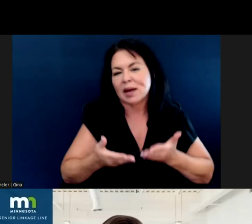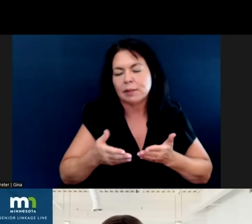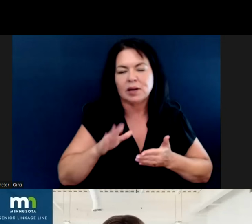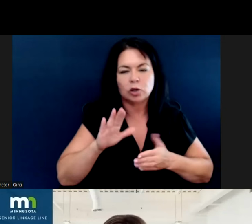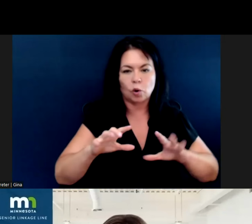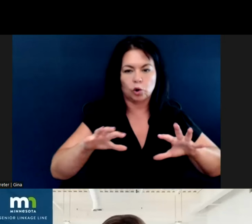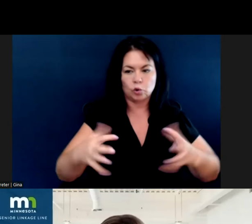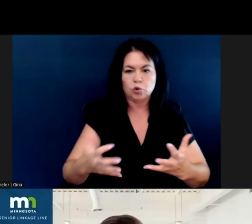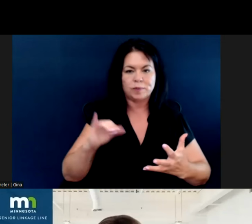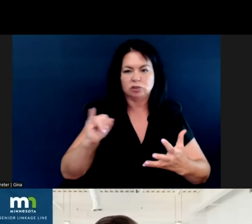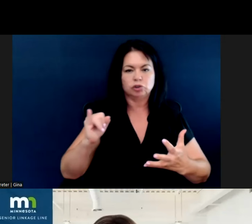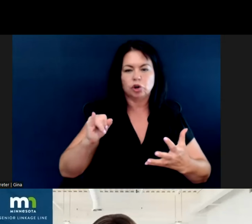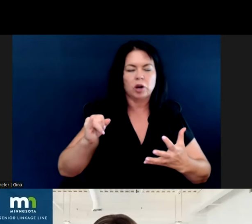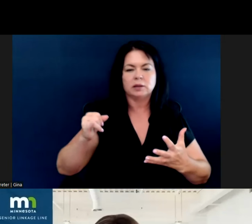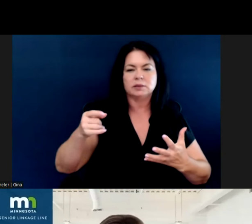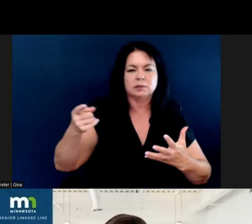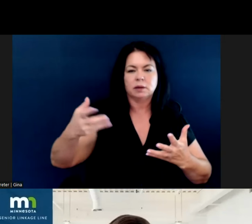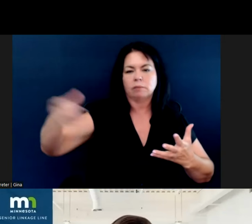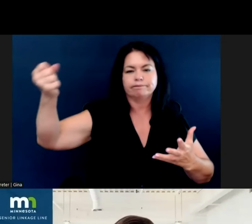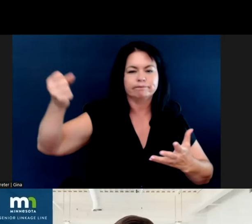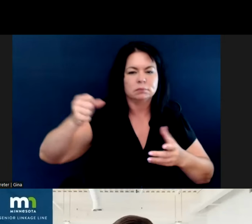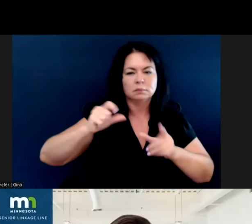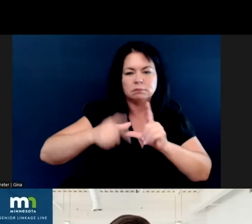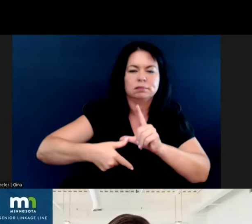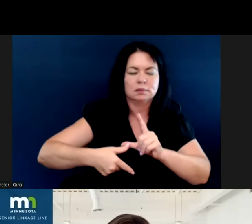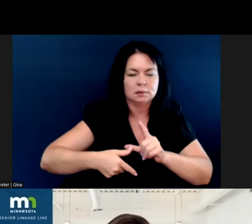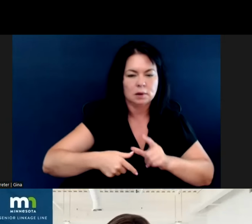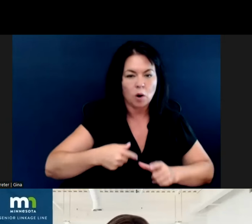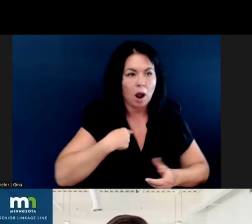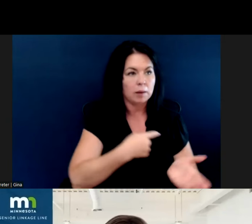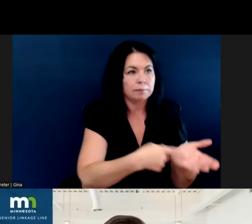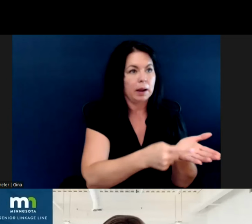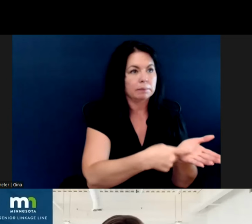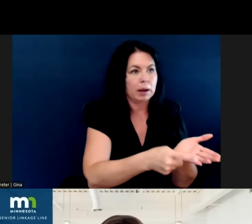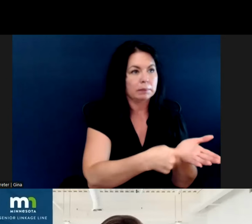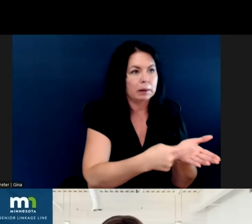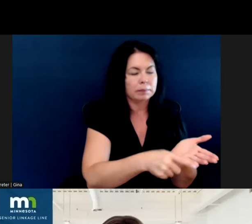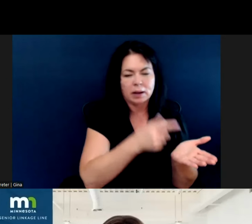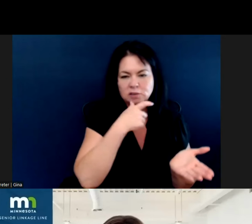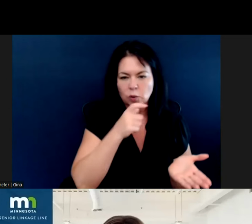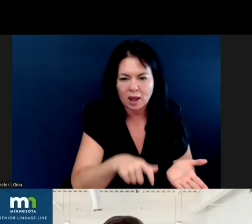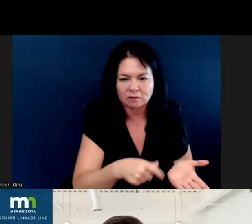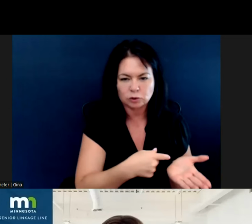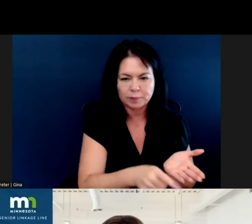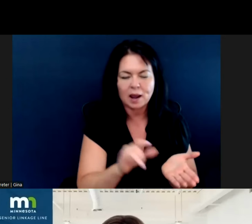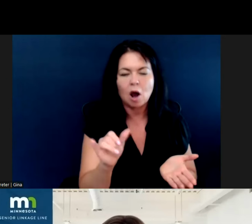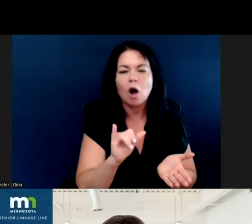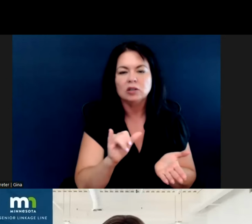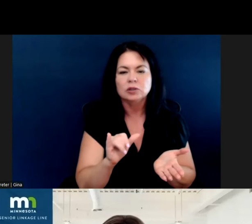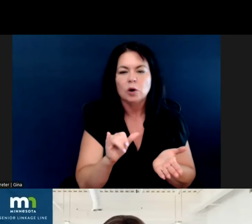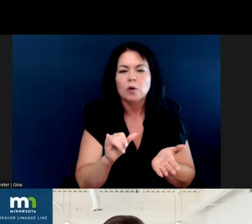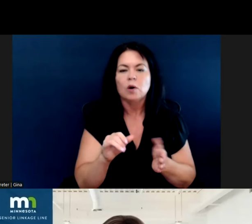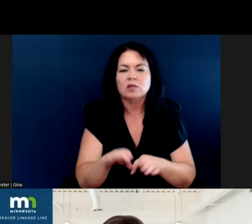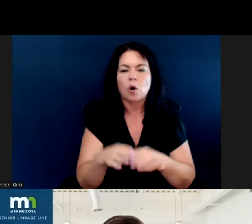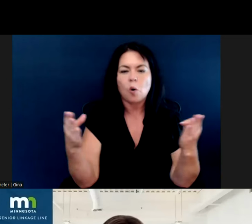You would be paying a monthly Part B premium when you don't need to be paying the premium. And it also triggers that Medigap open